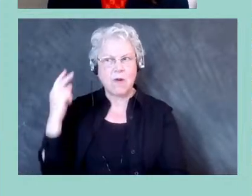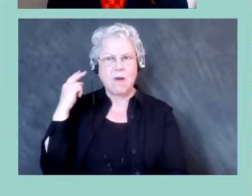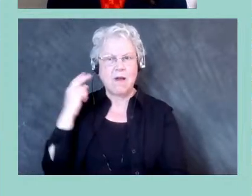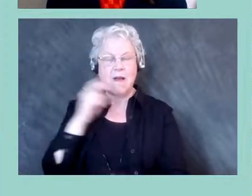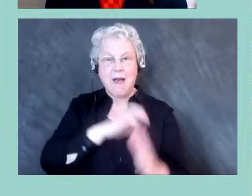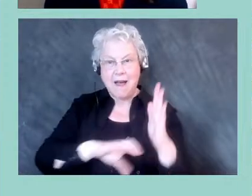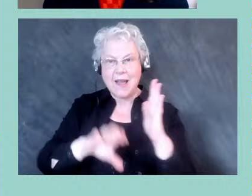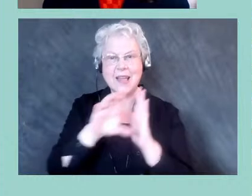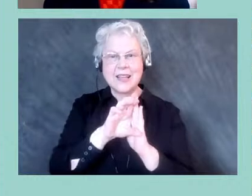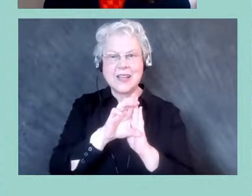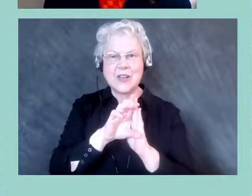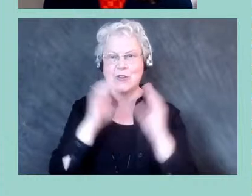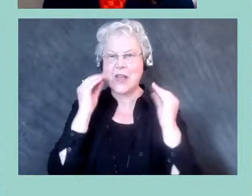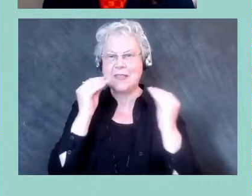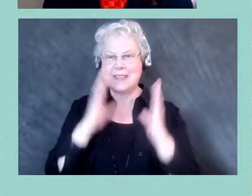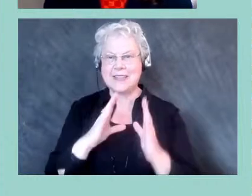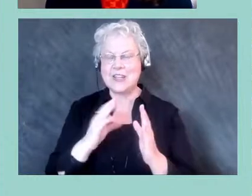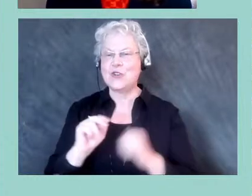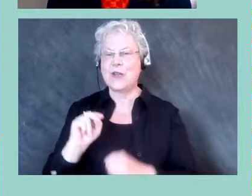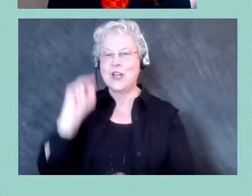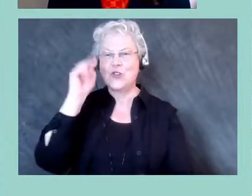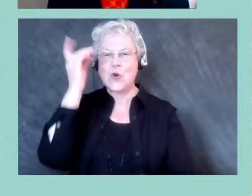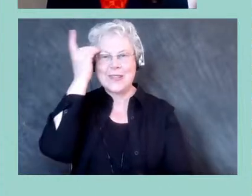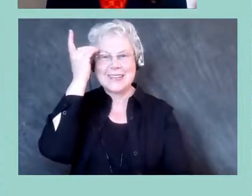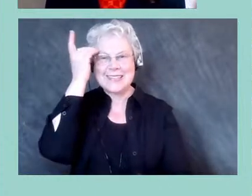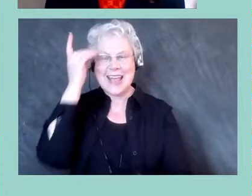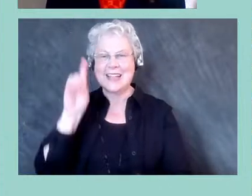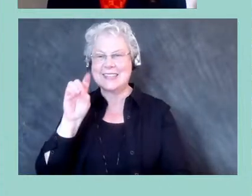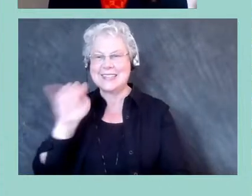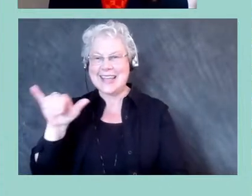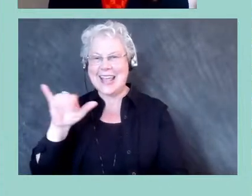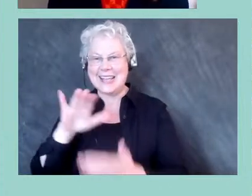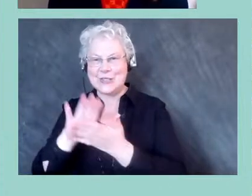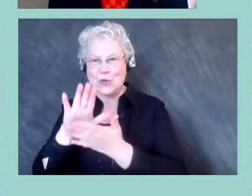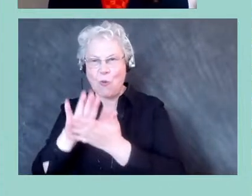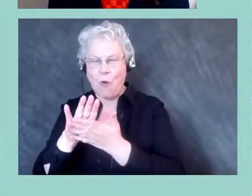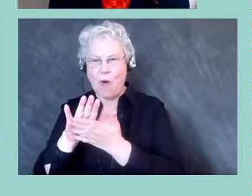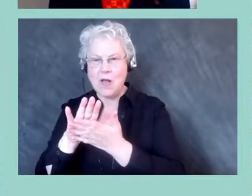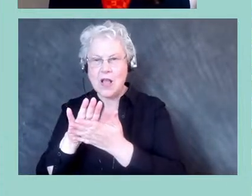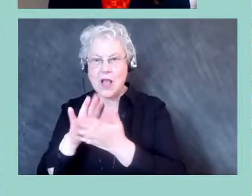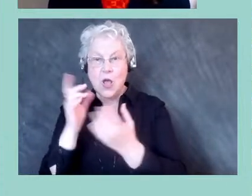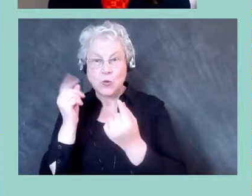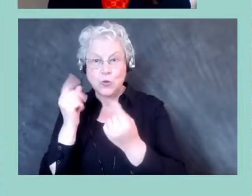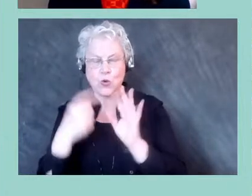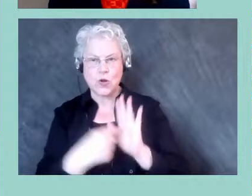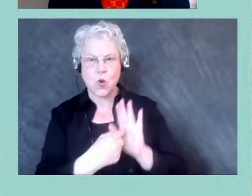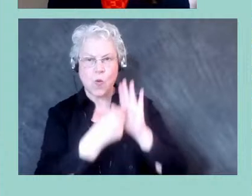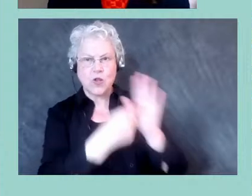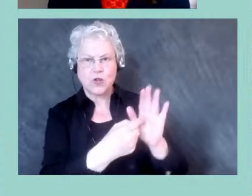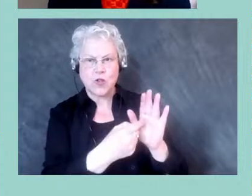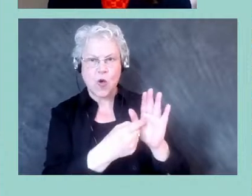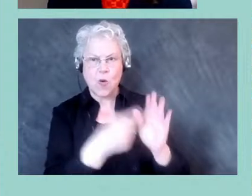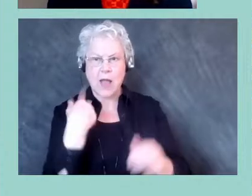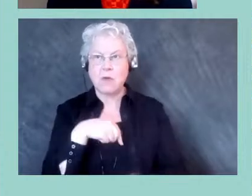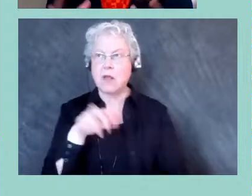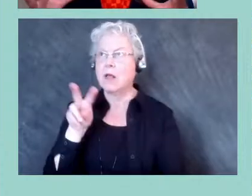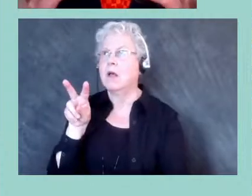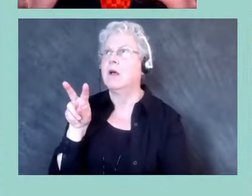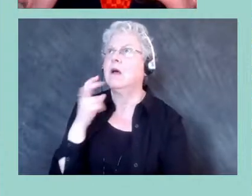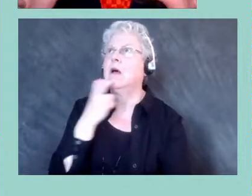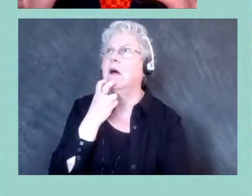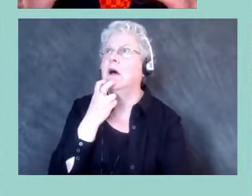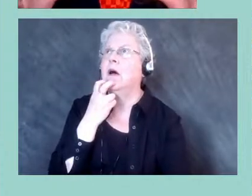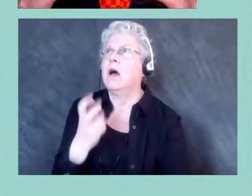character our teacher at North Dallas Day School invoked to strike fear into the hearts of me and my